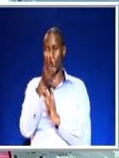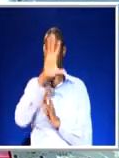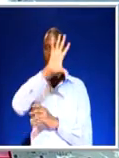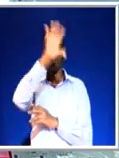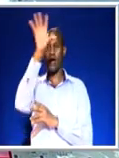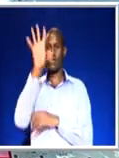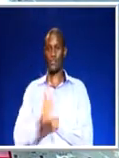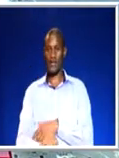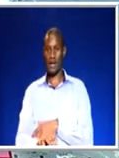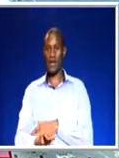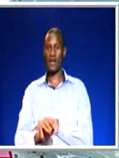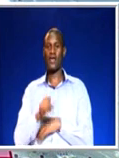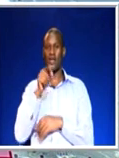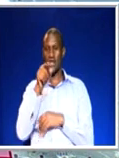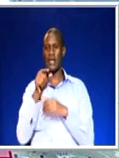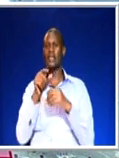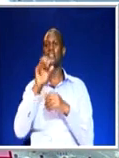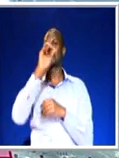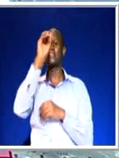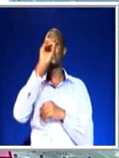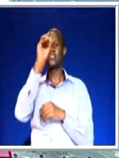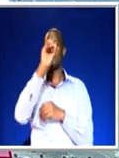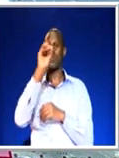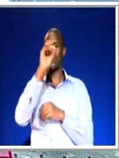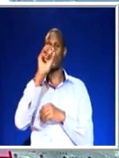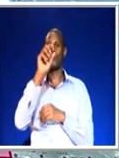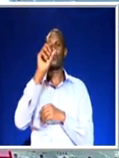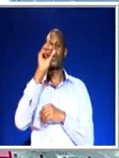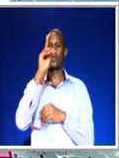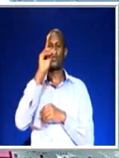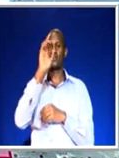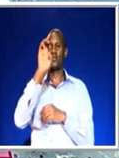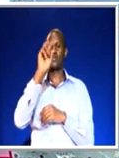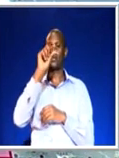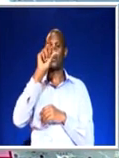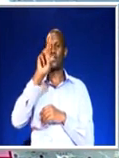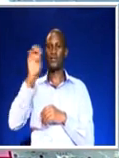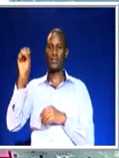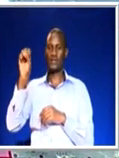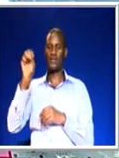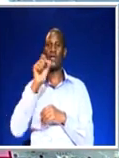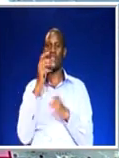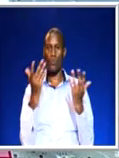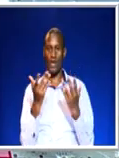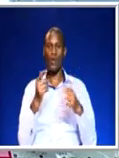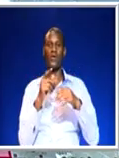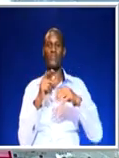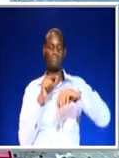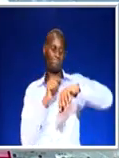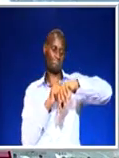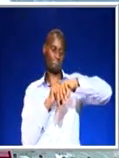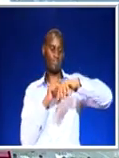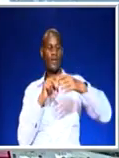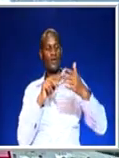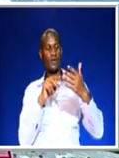Africa, and it is 0 degrees. This is where we read our time. We can